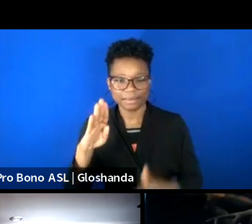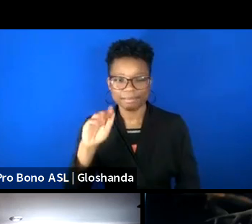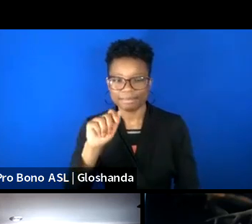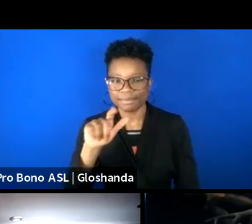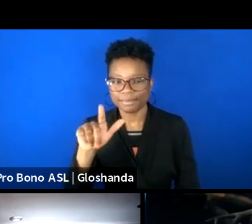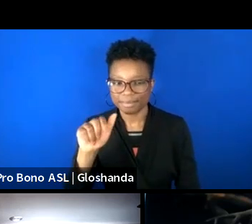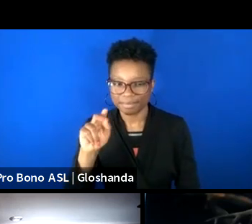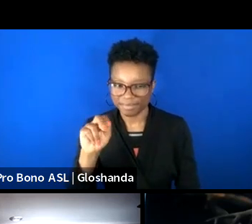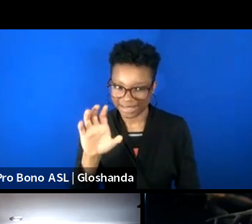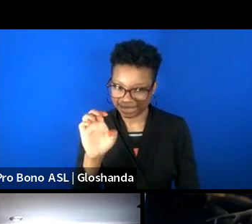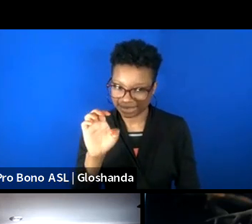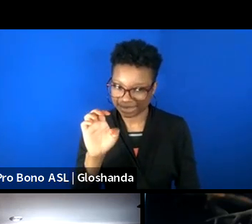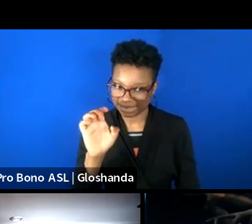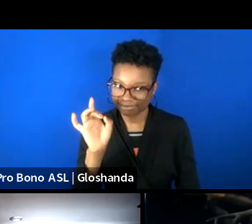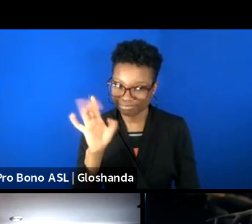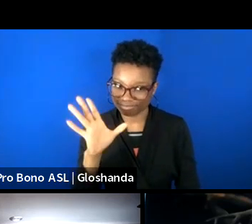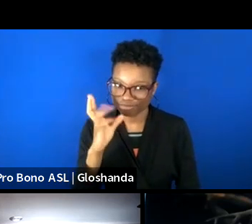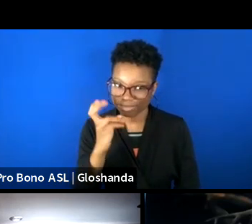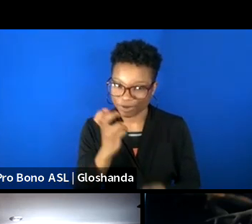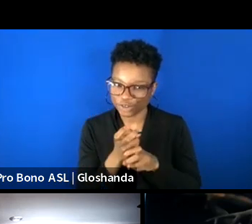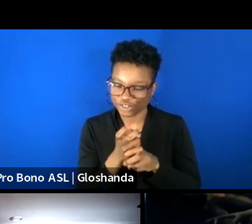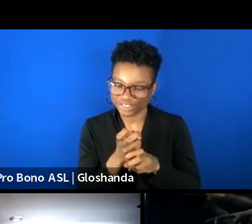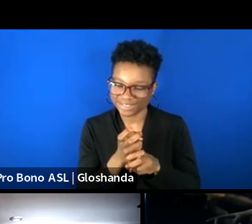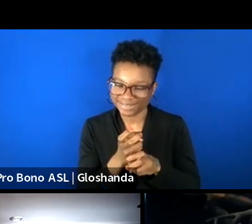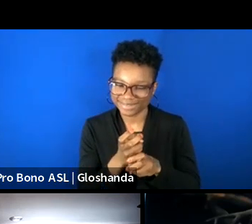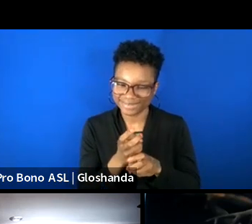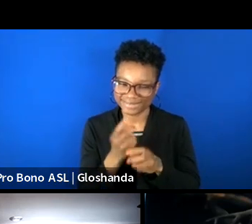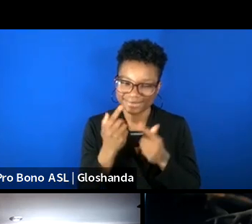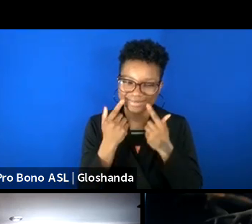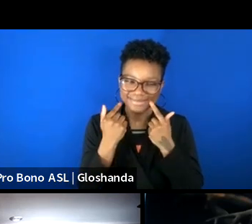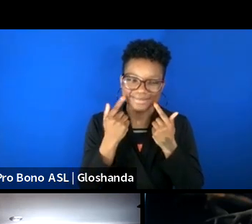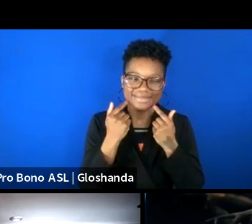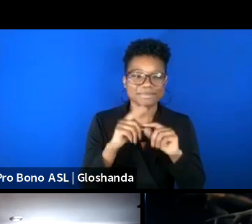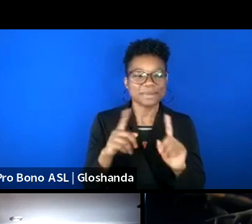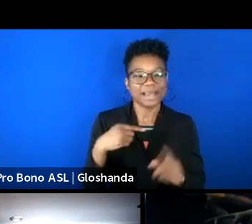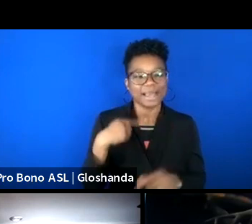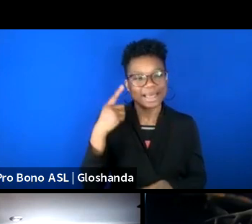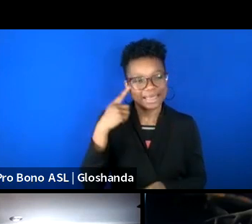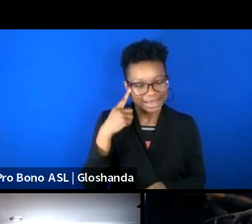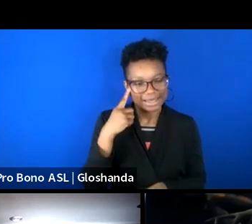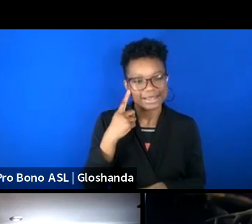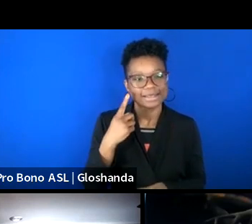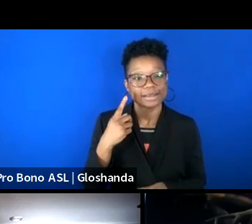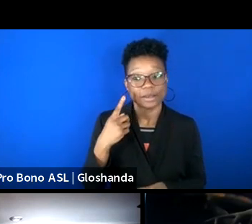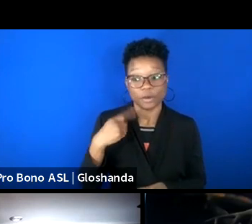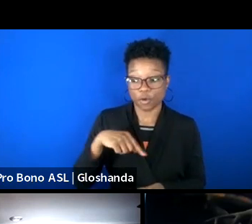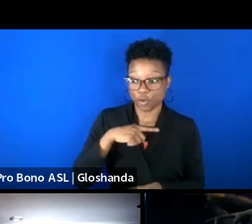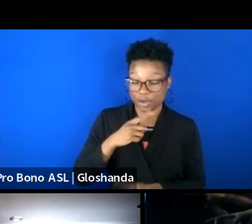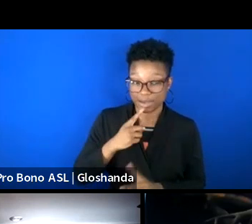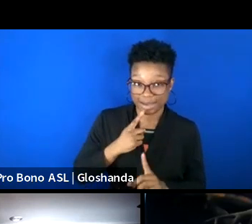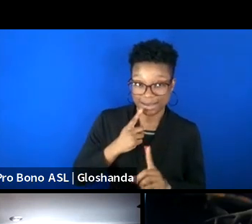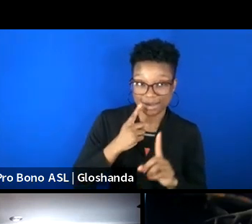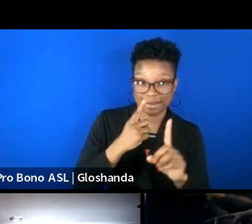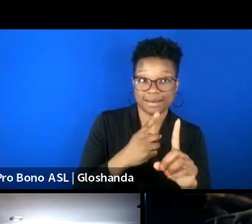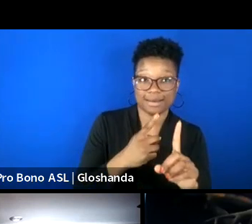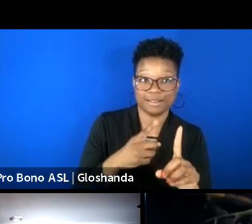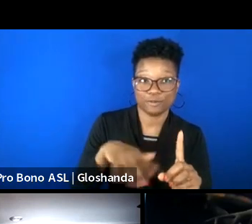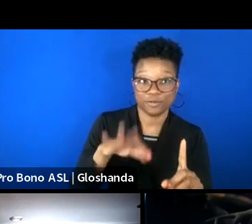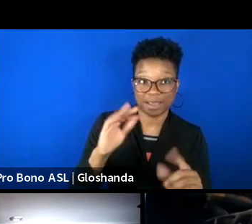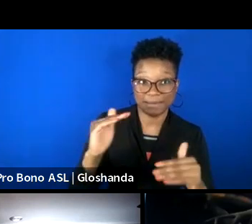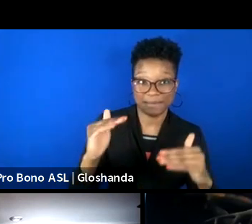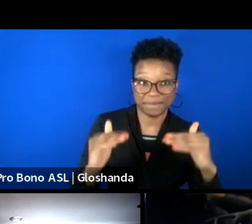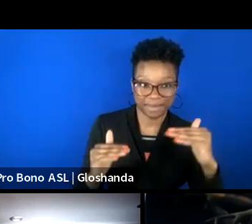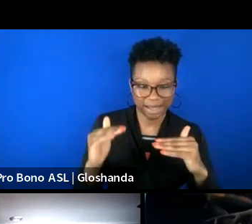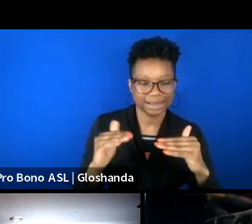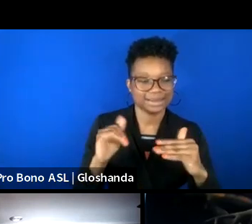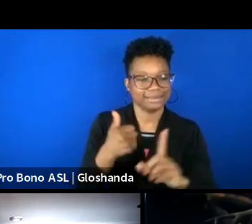is hard. But I think of finding balance as an active practice. And so